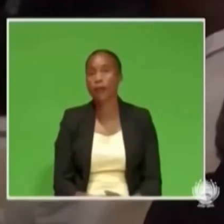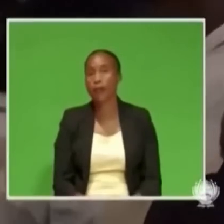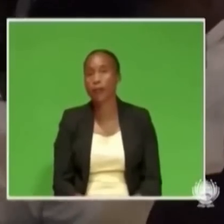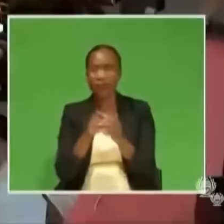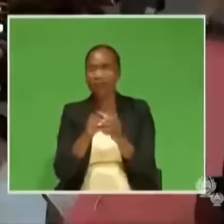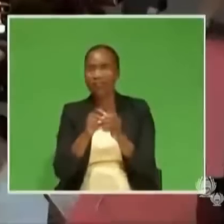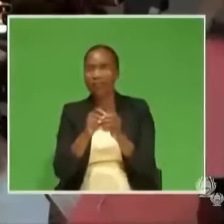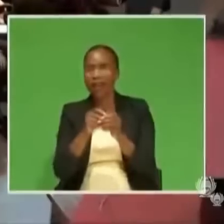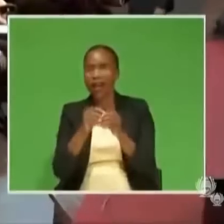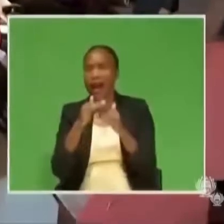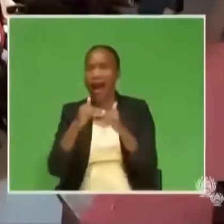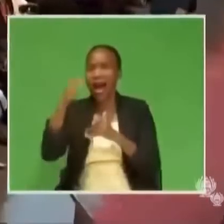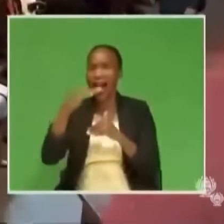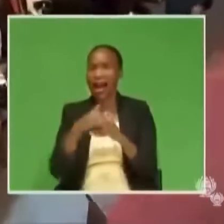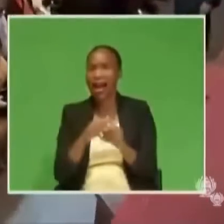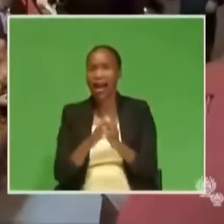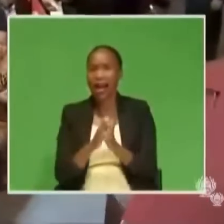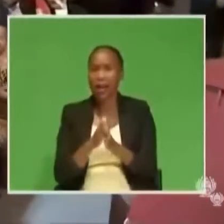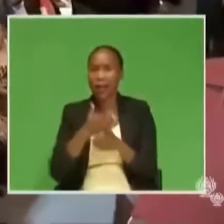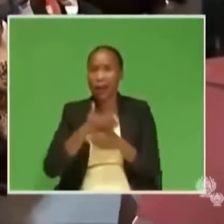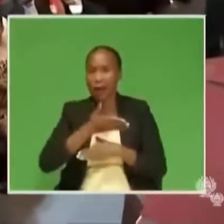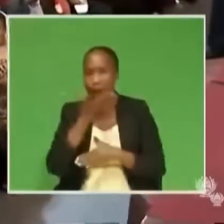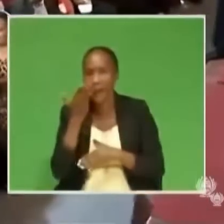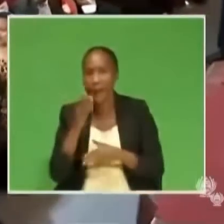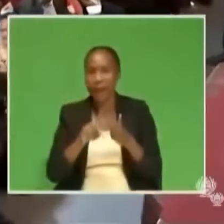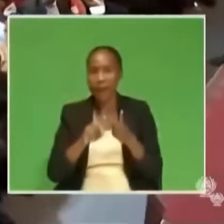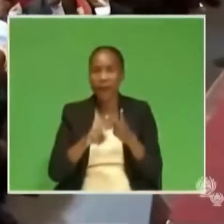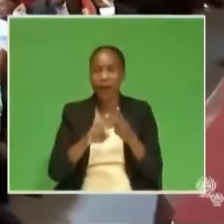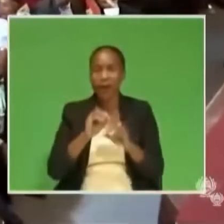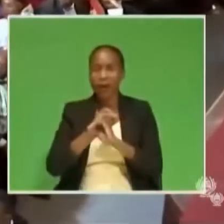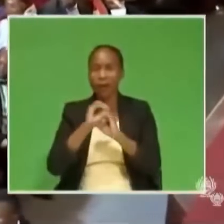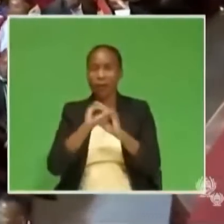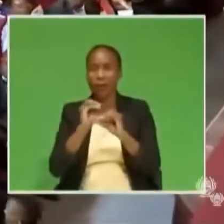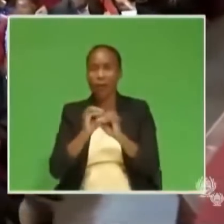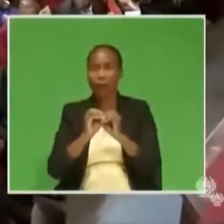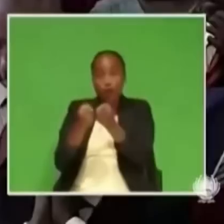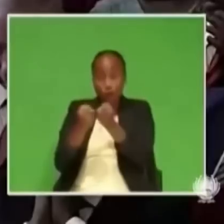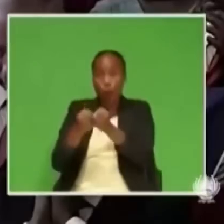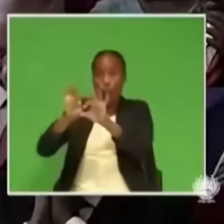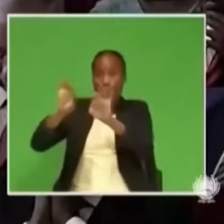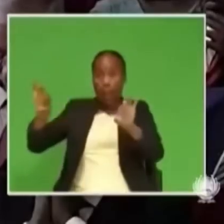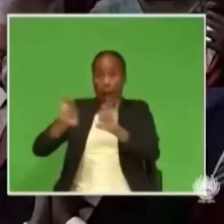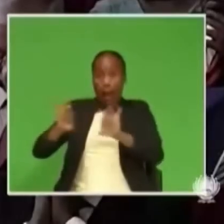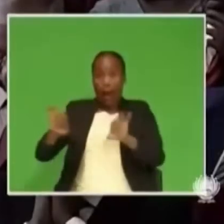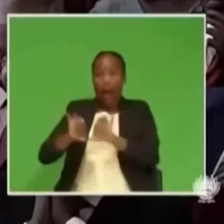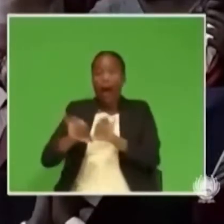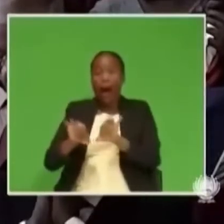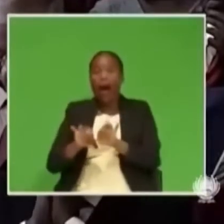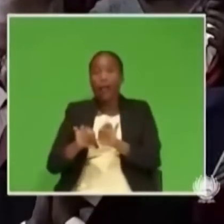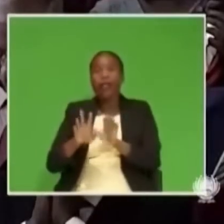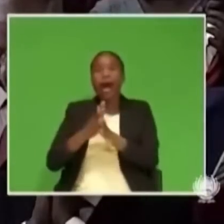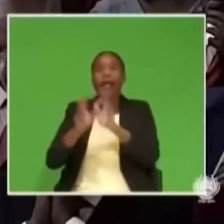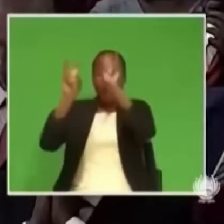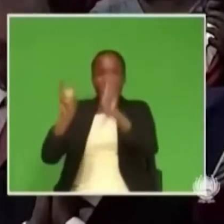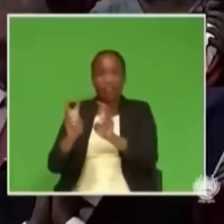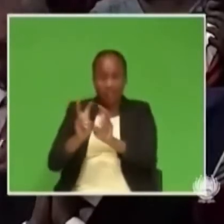lawmakers. The disruption inside this chamber may have been brought under control, but ongoing